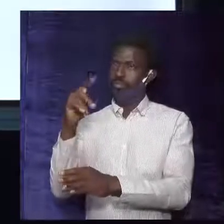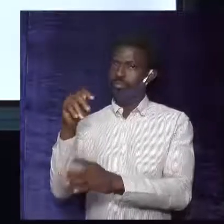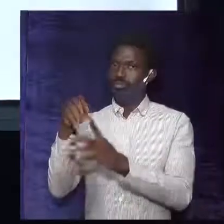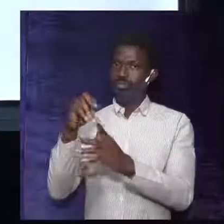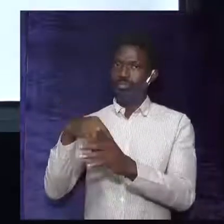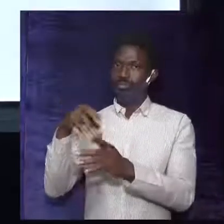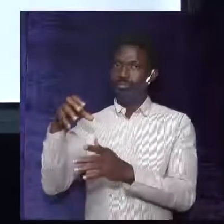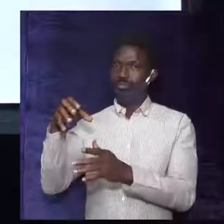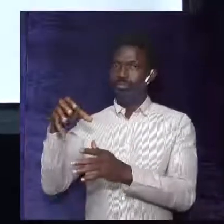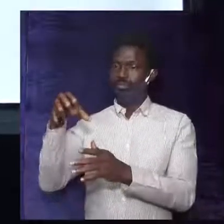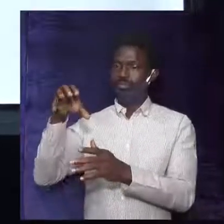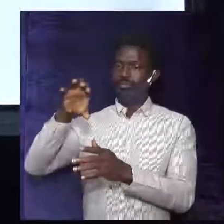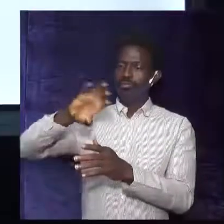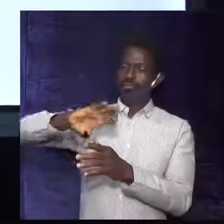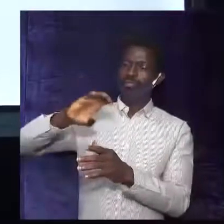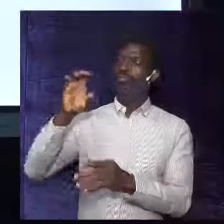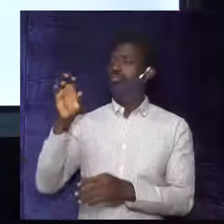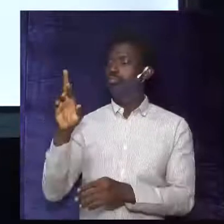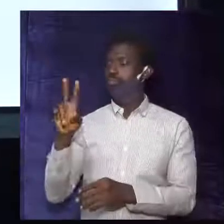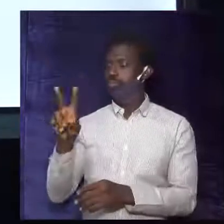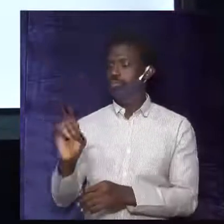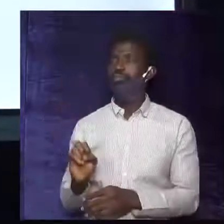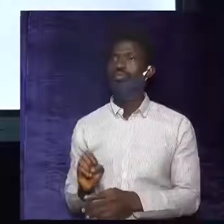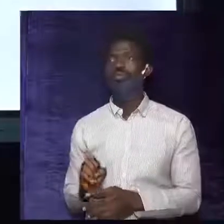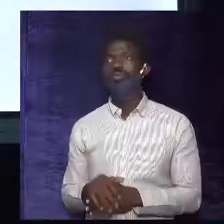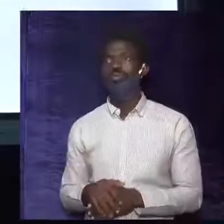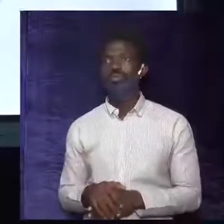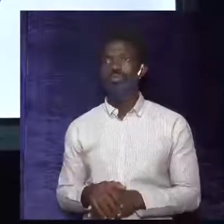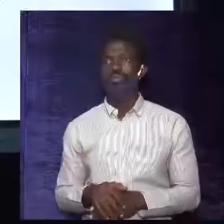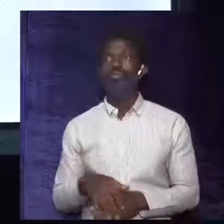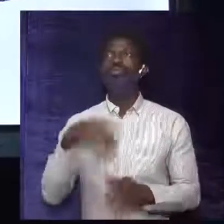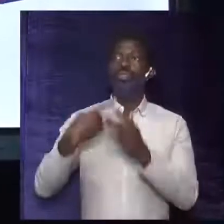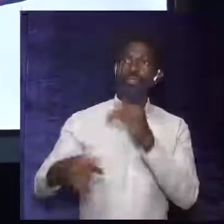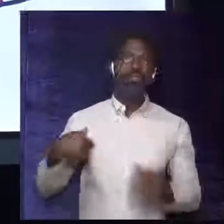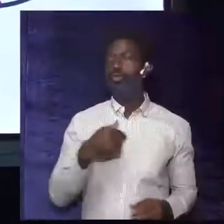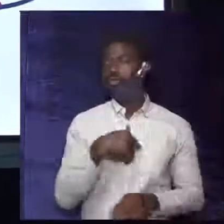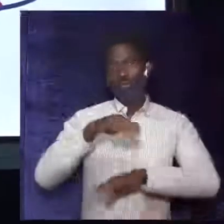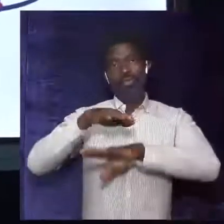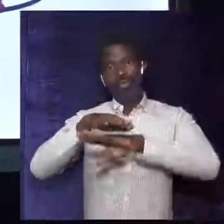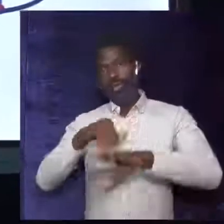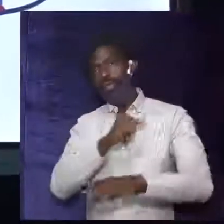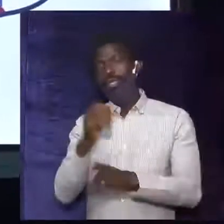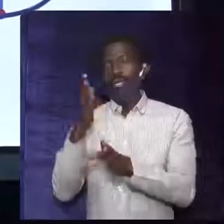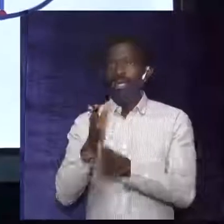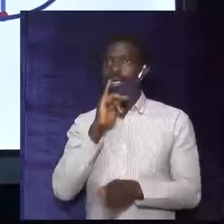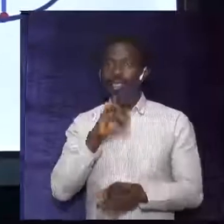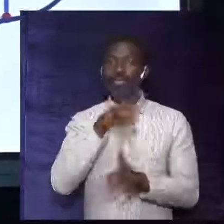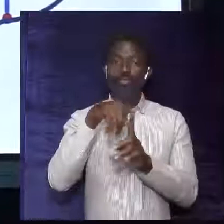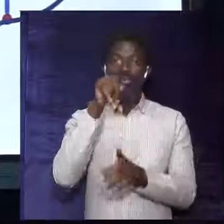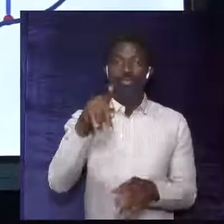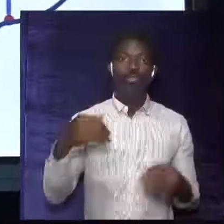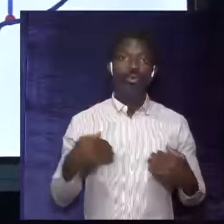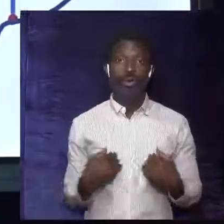could also be curved. You know, it could be like that, or it could be like that. Basically, what we call a line